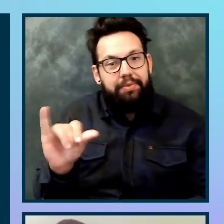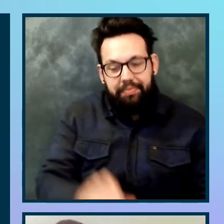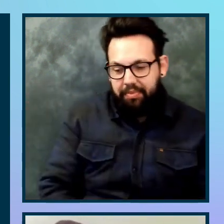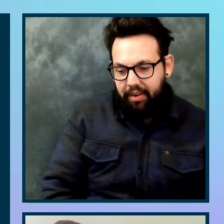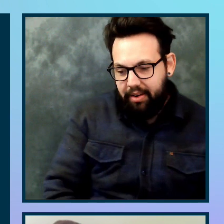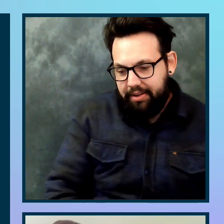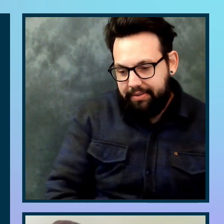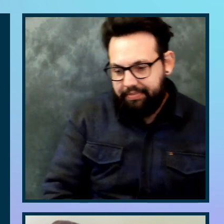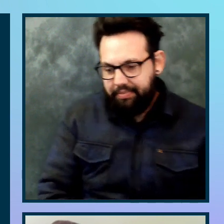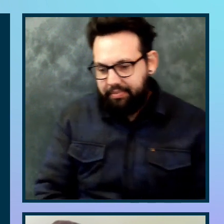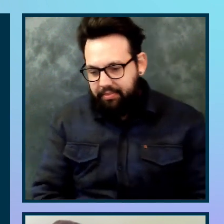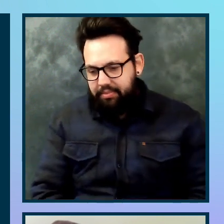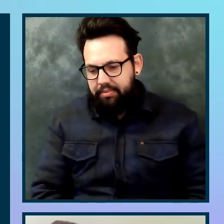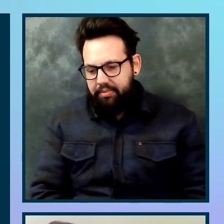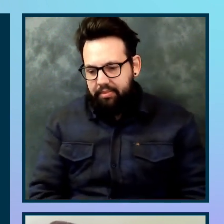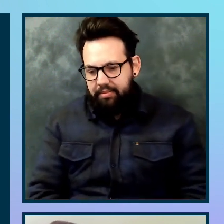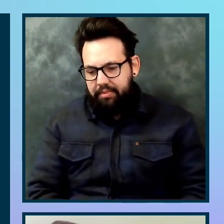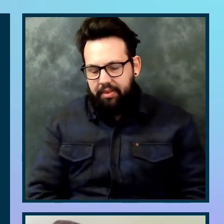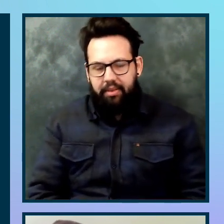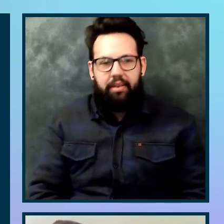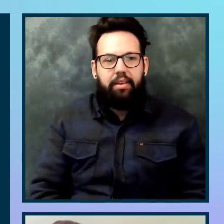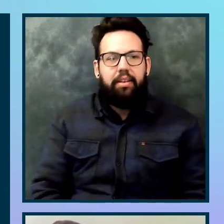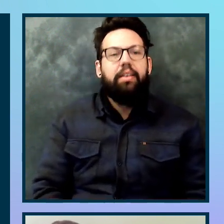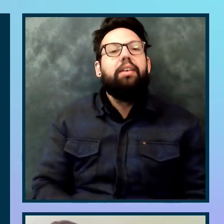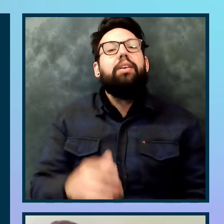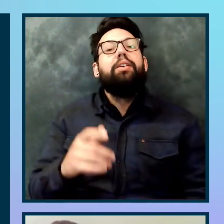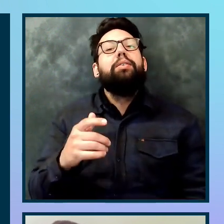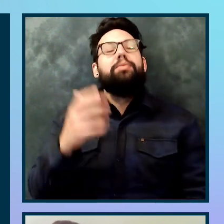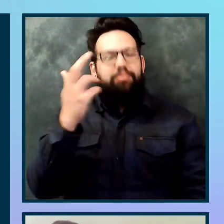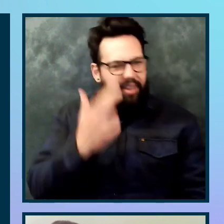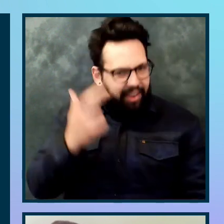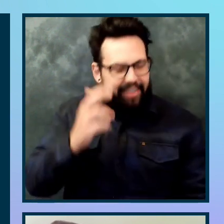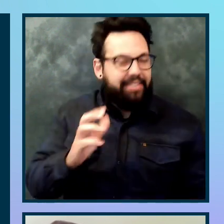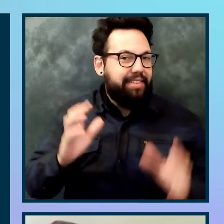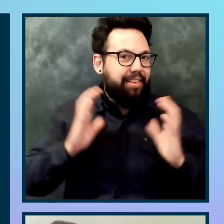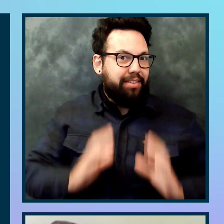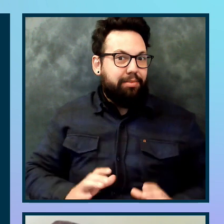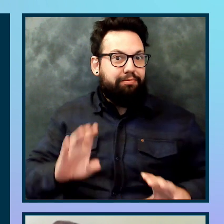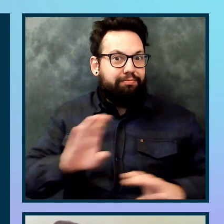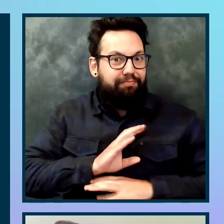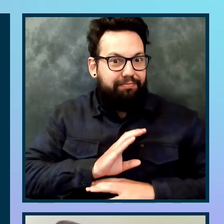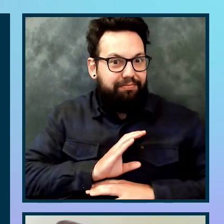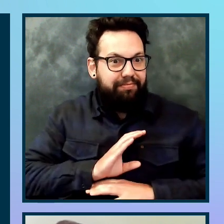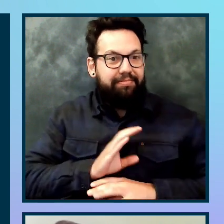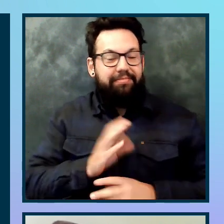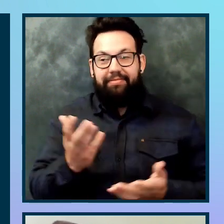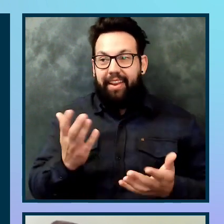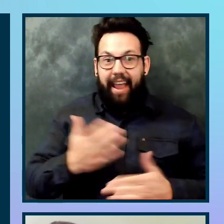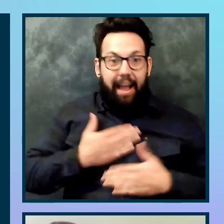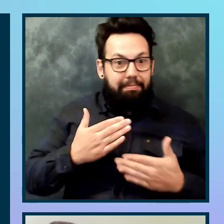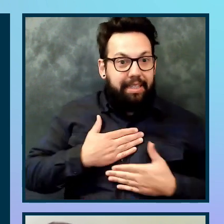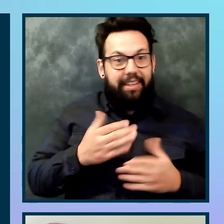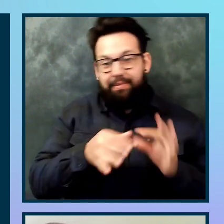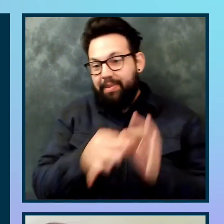So once we do that, we find that our customers are rather happy and they're mostly satisfied with the way that we've done our file upload component. Now, of course,